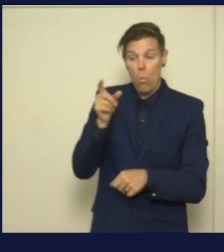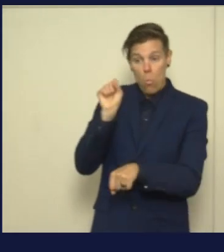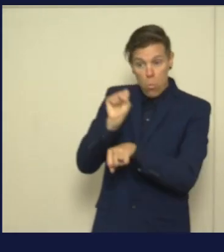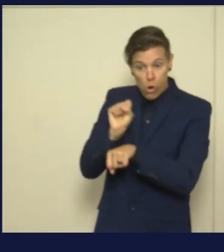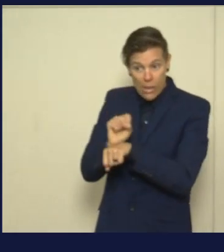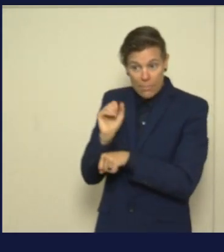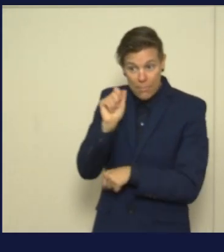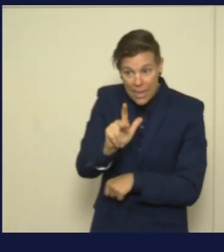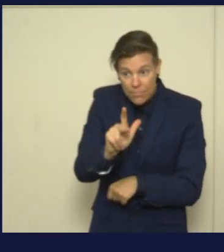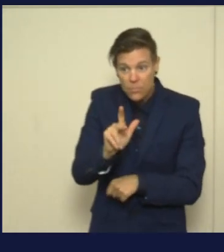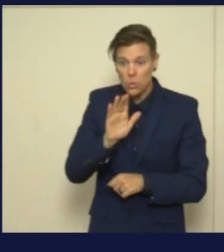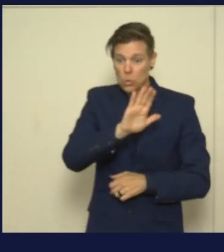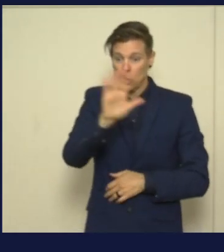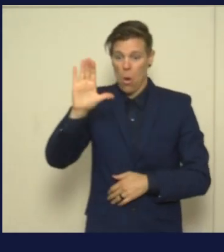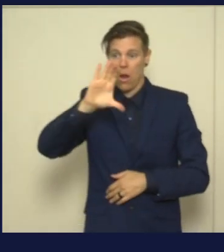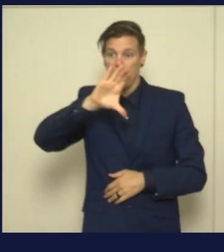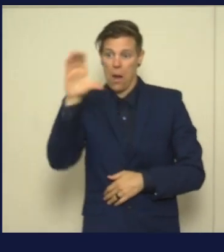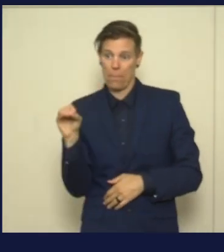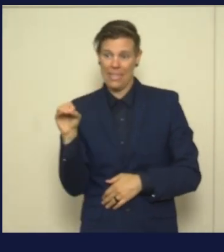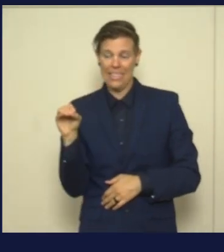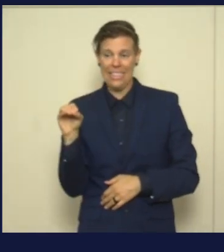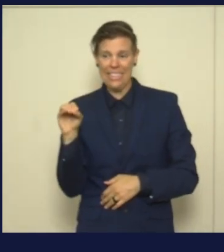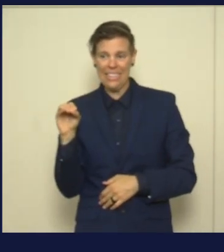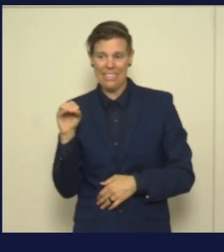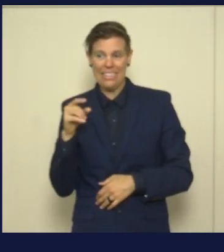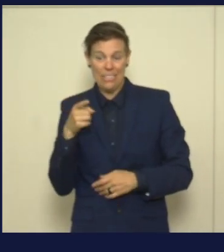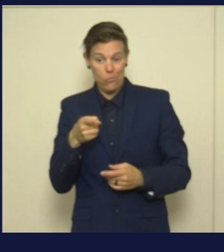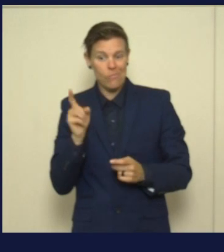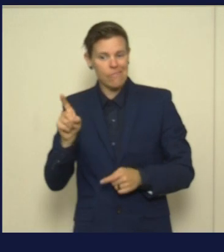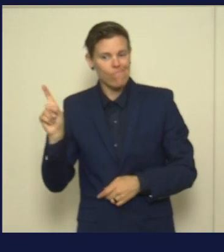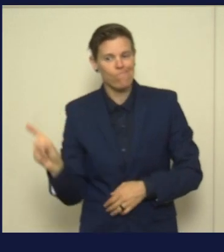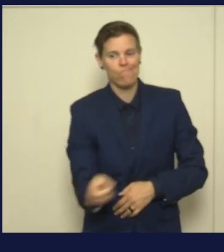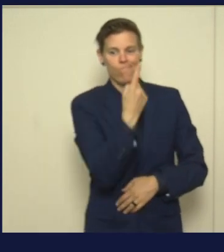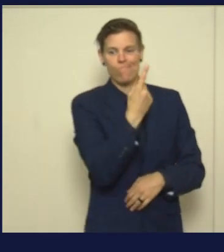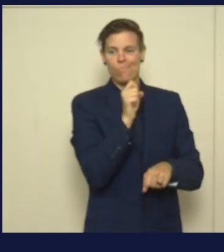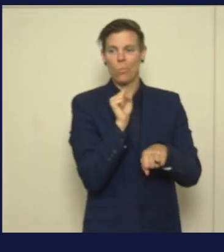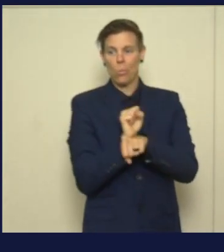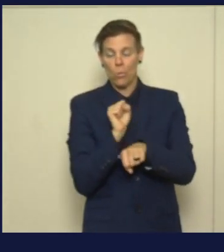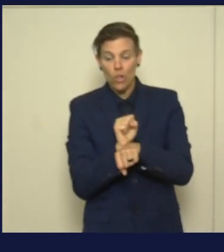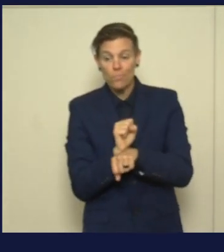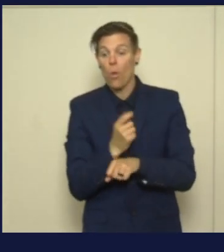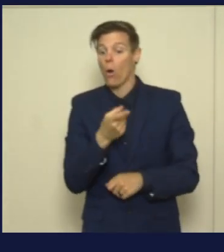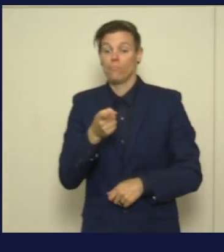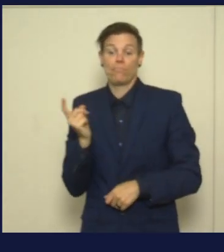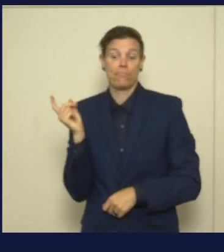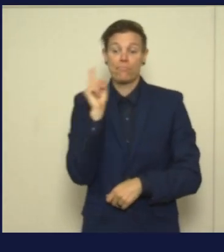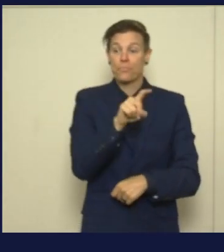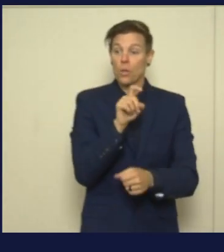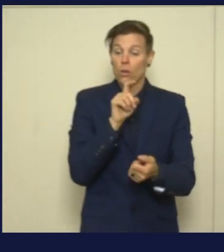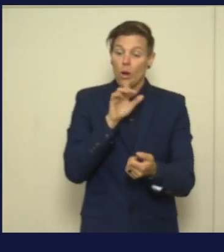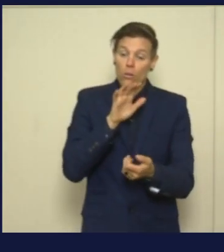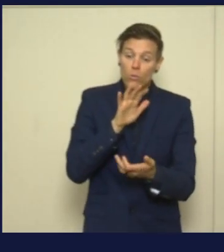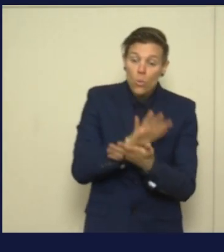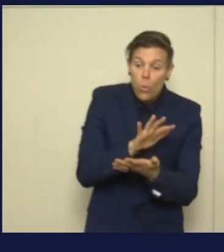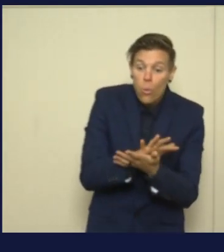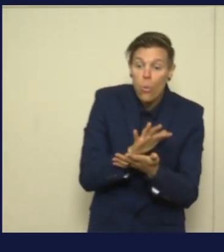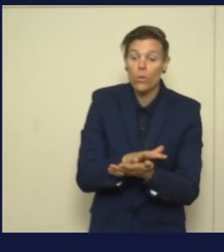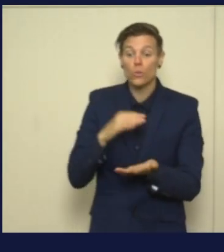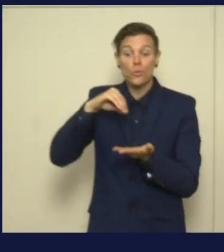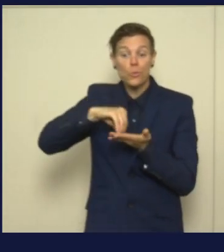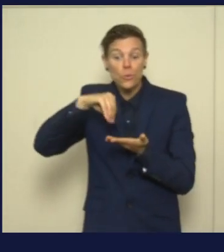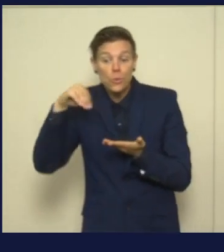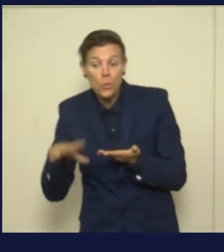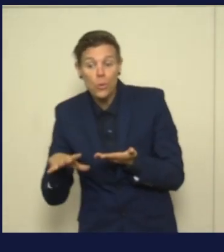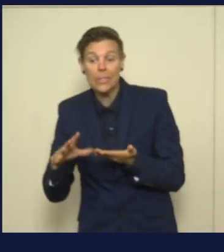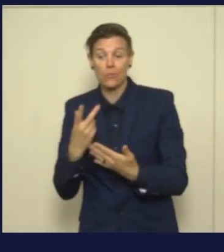concerned about your ability to do that successfully, if you're studying online, if you're enrolled in a graduate or postgraduate program, all of